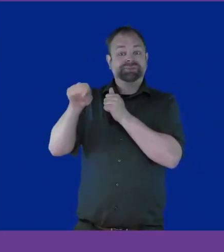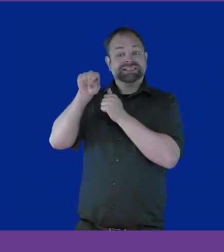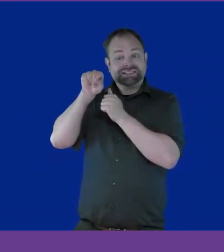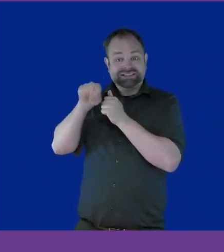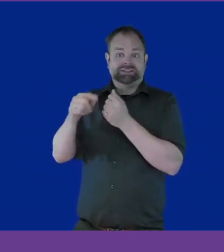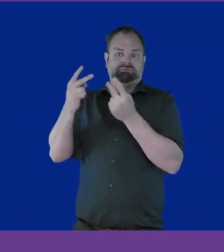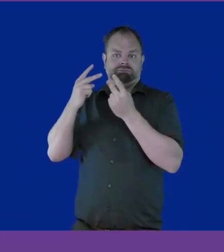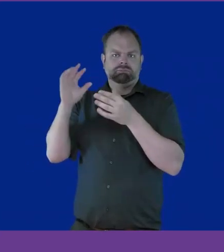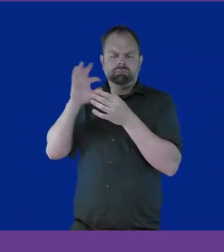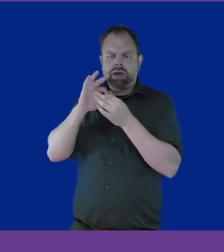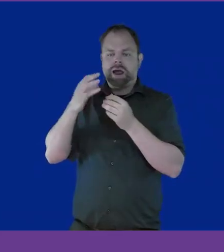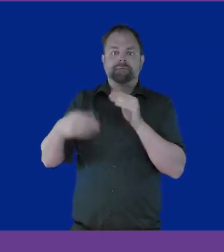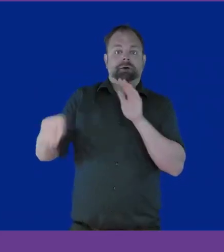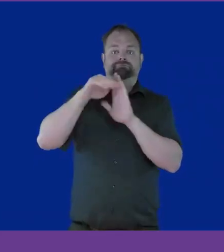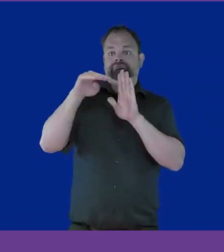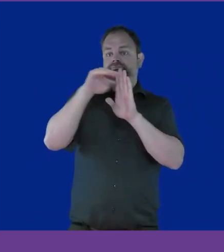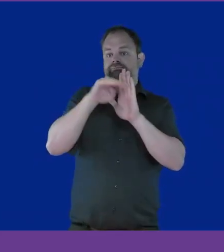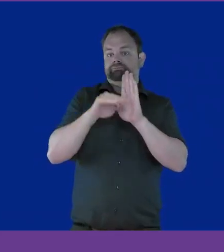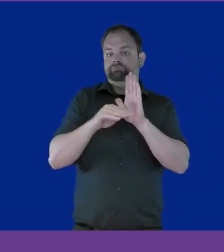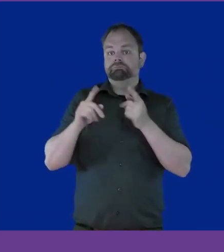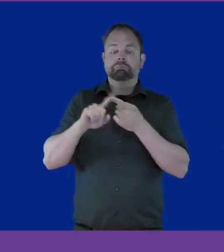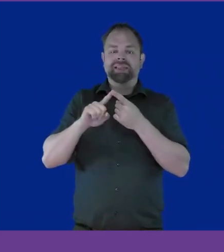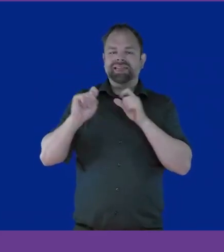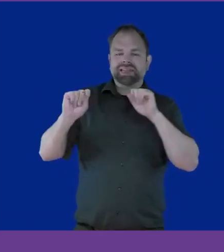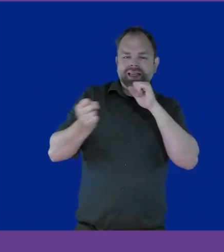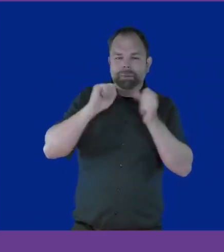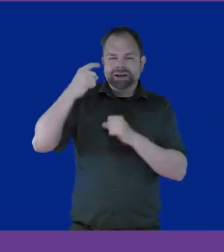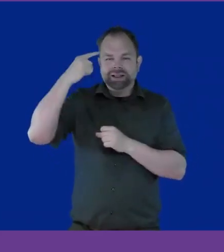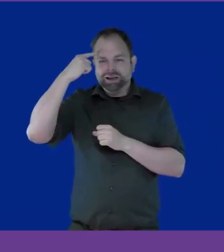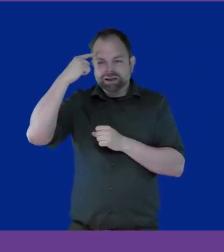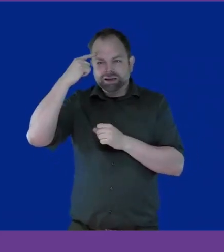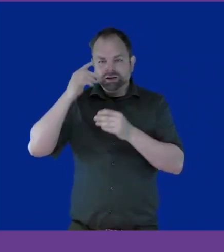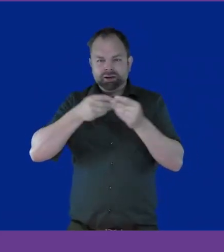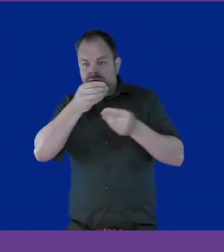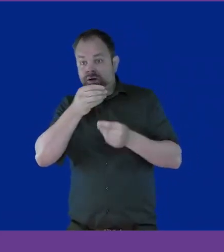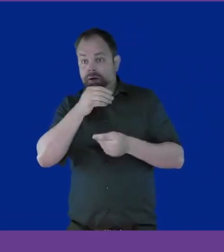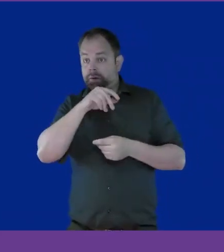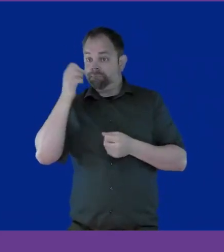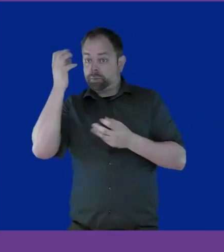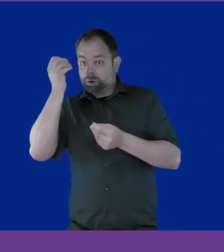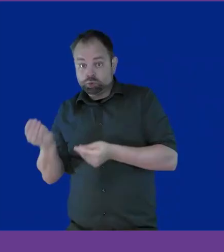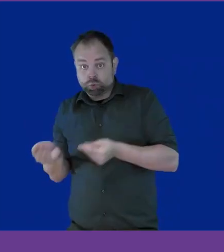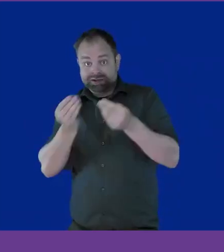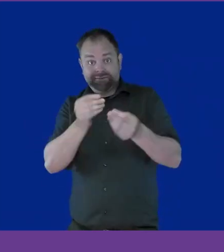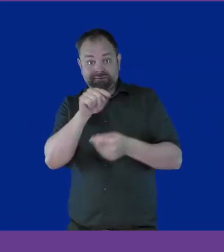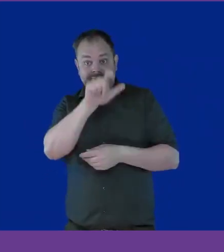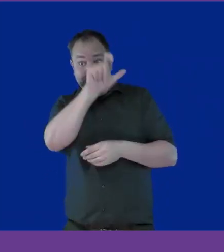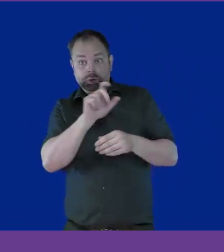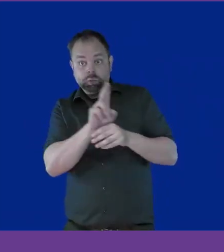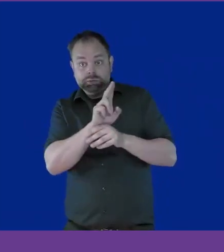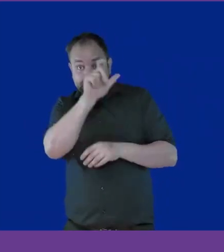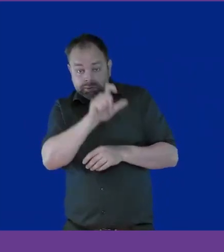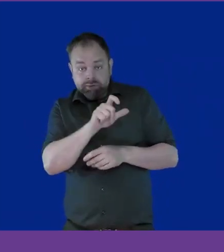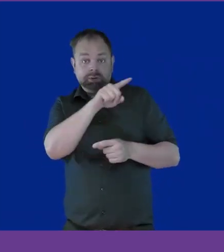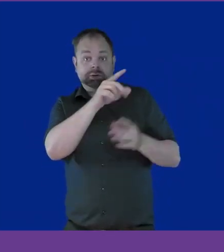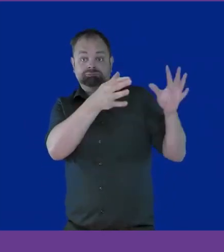the amount and that payer before the payer is given the chance to authenticate the payment. Now, this, of course, is to be spelled out.